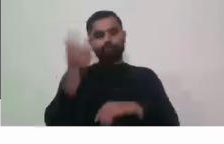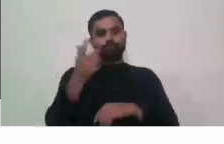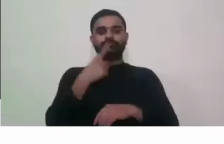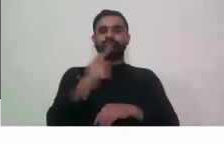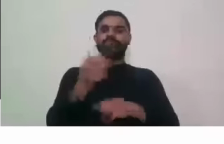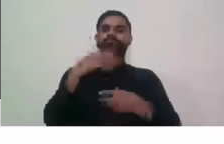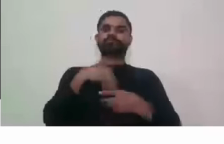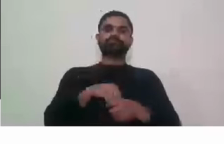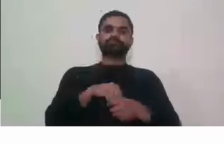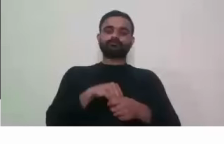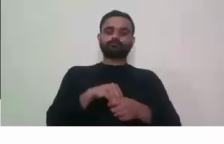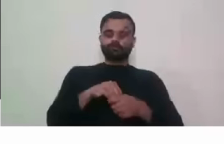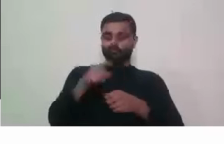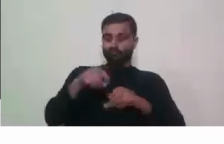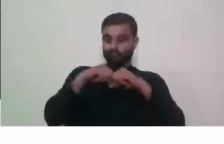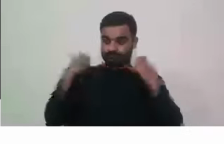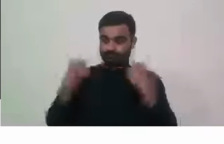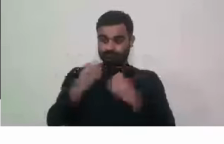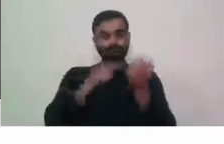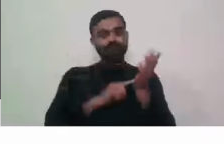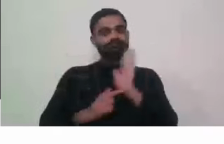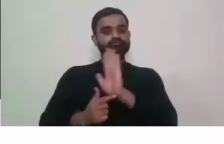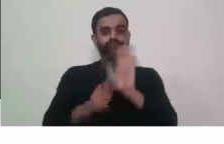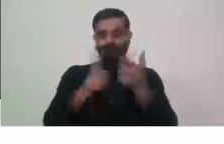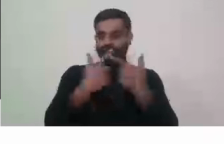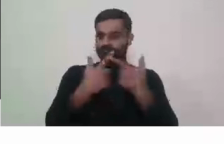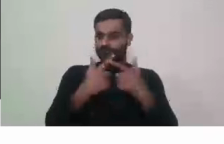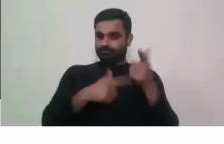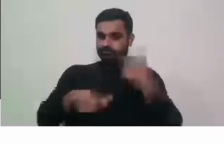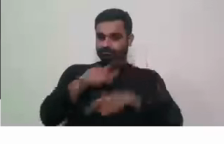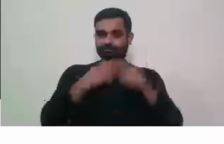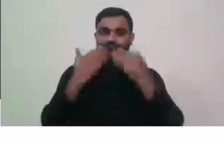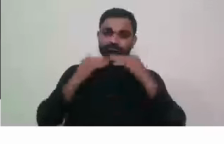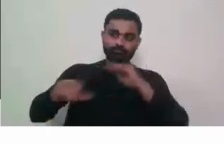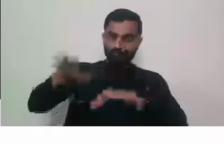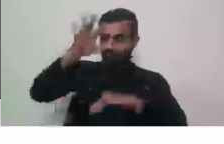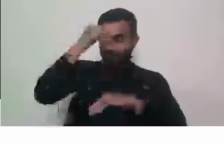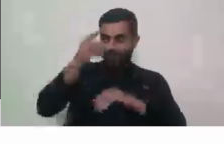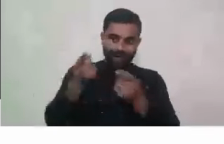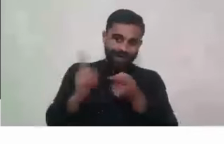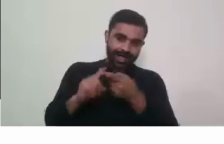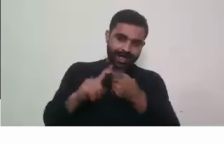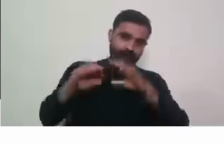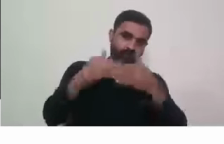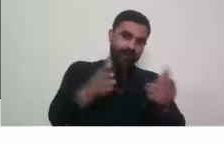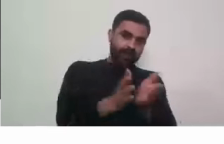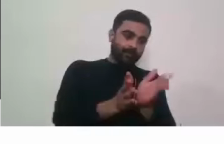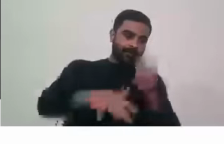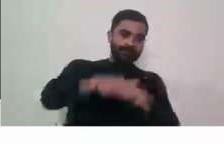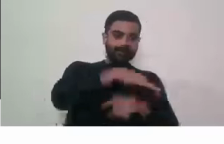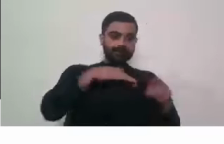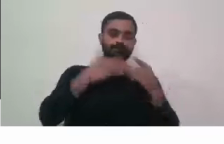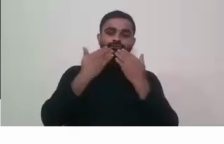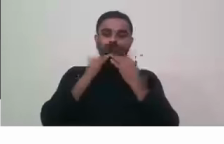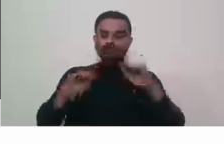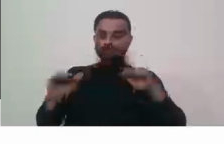that by these activities, we show that we tell students this is how languaging happens in the community. And students are